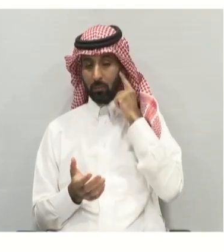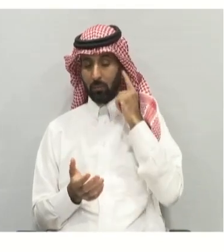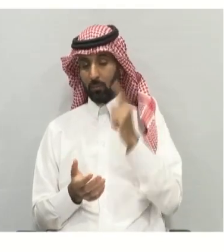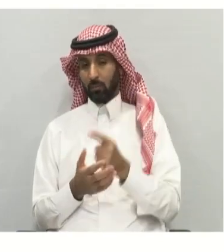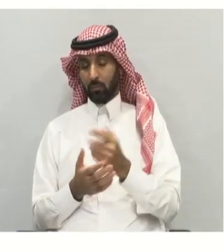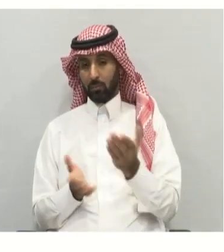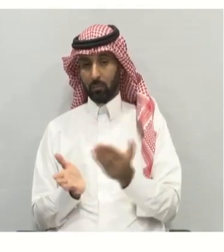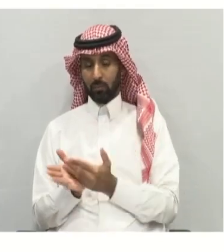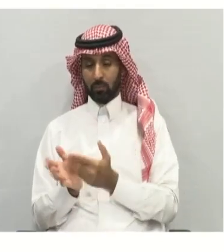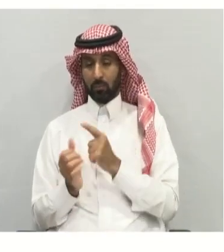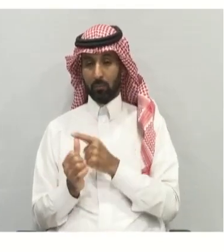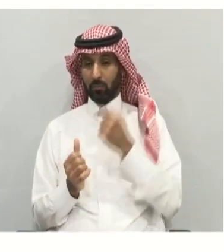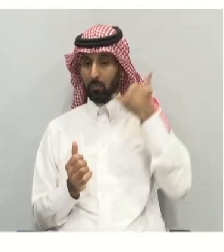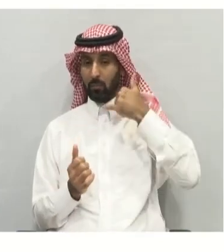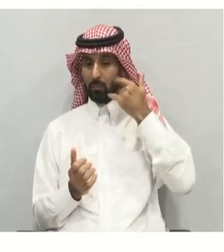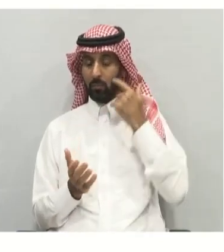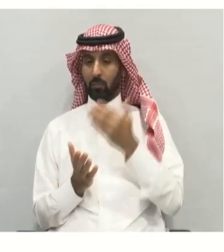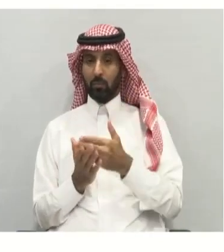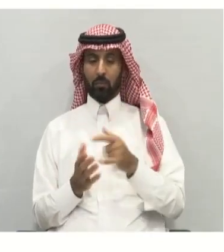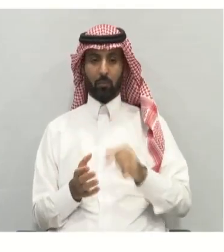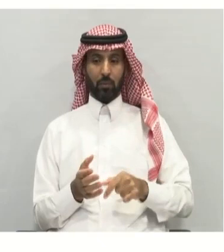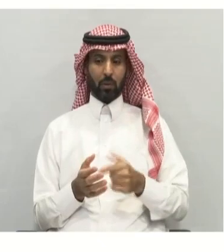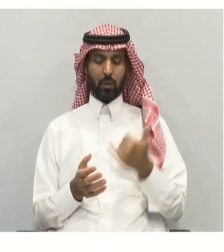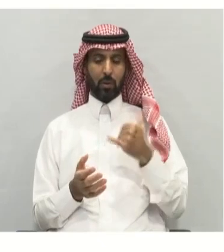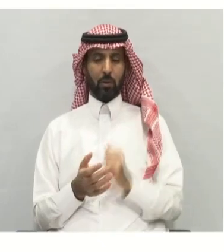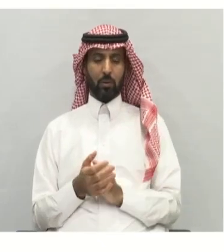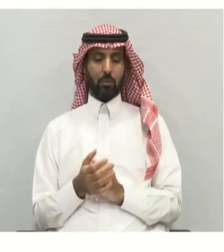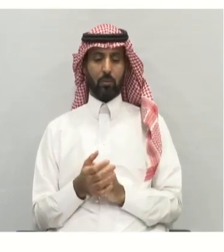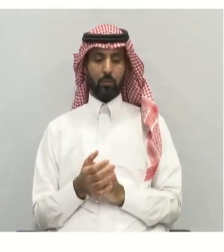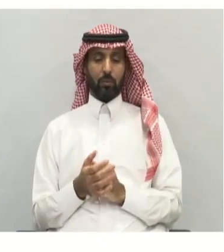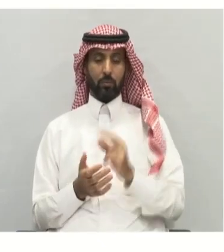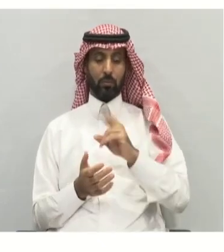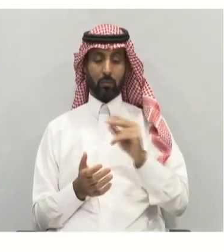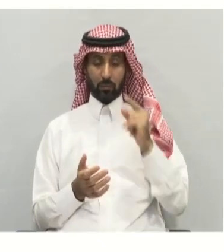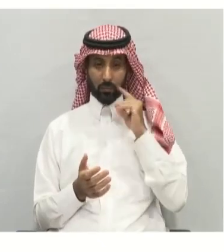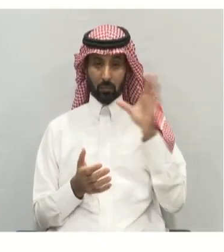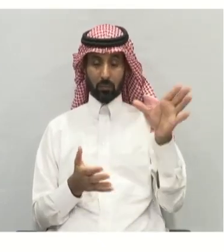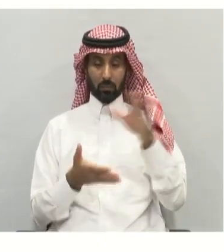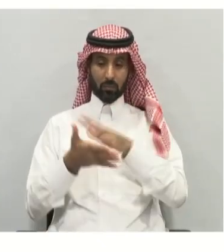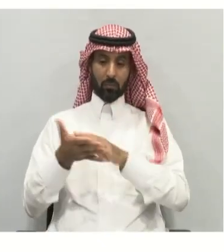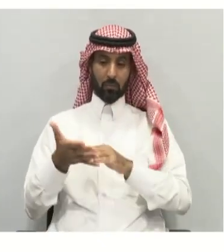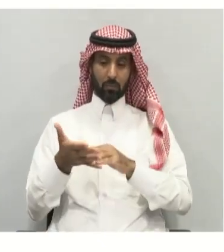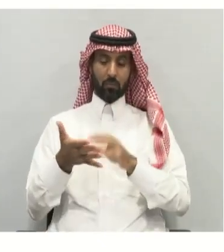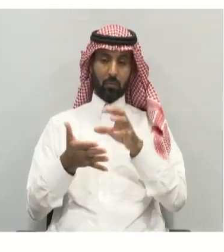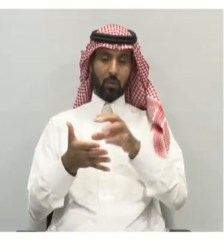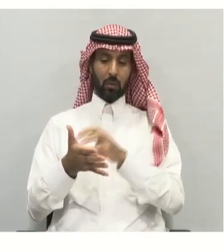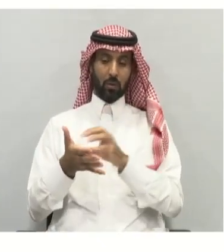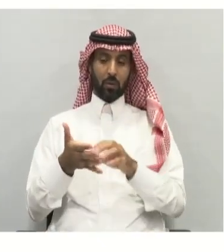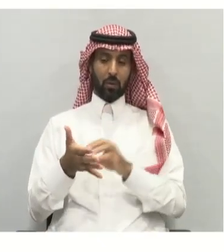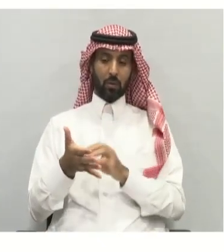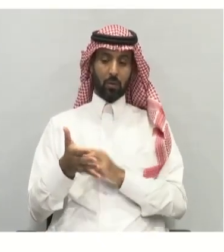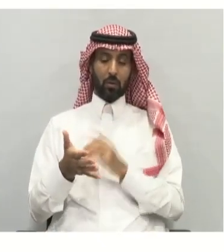the invitations on telephone answering machines. So we have a similar chart to this. In this chart, we have